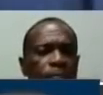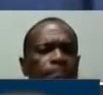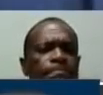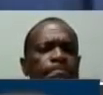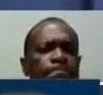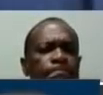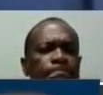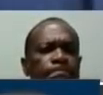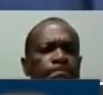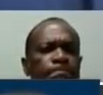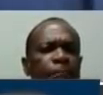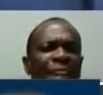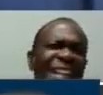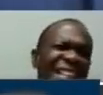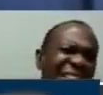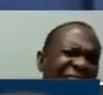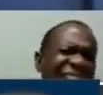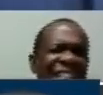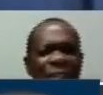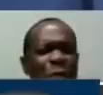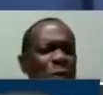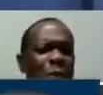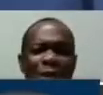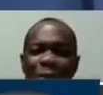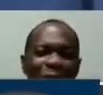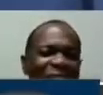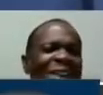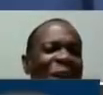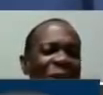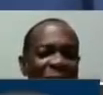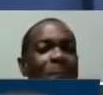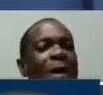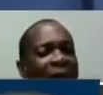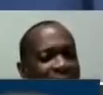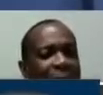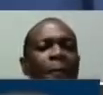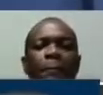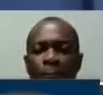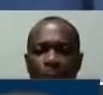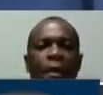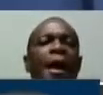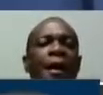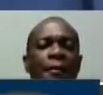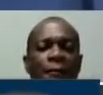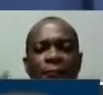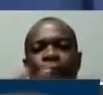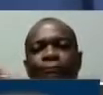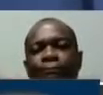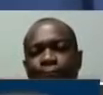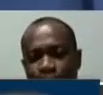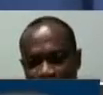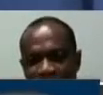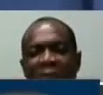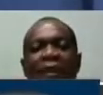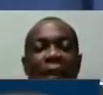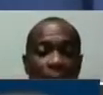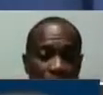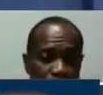we encourage. There is a choice now of vaccines that you could be boosted with. So